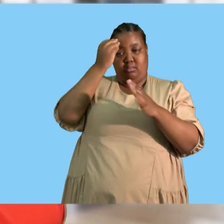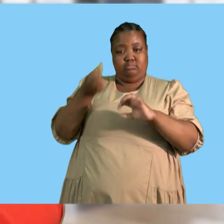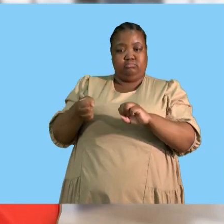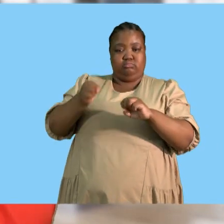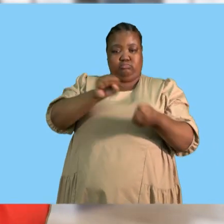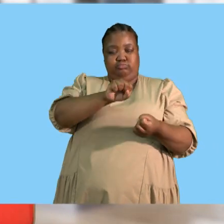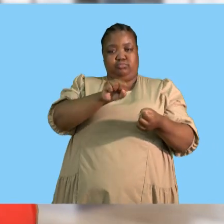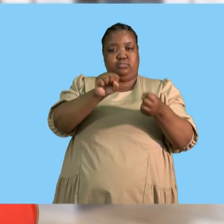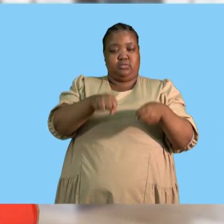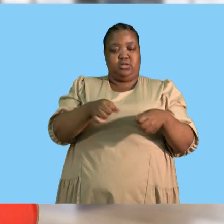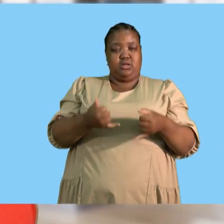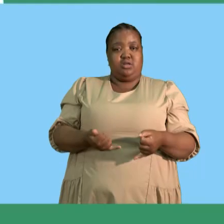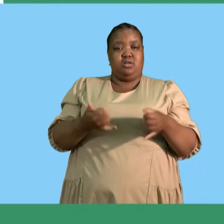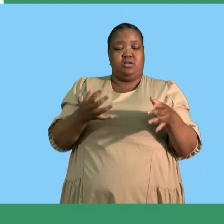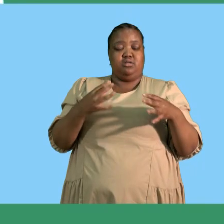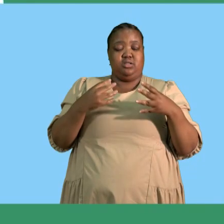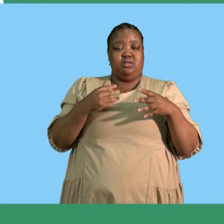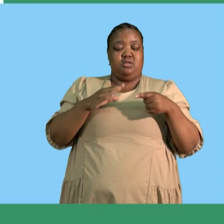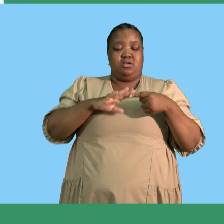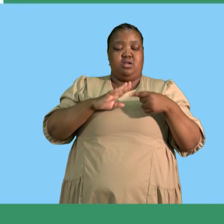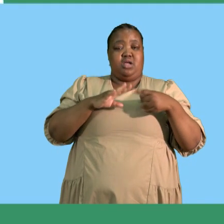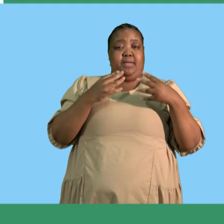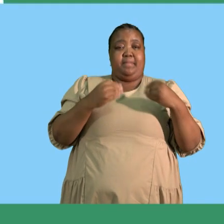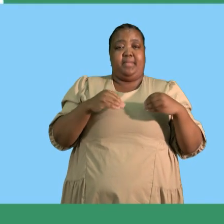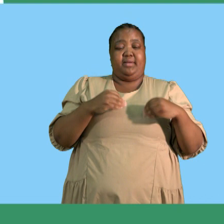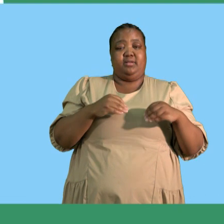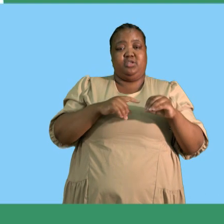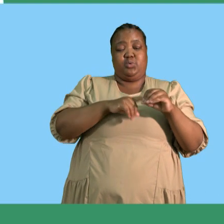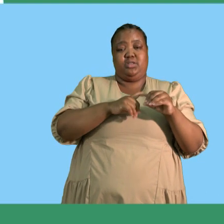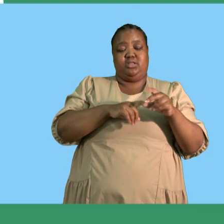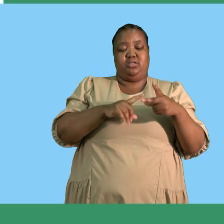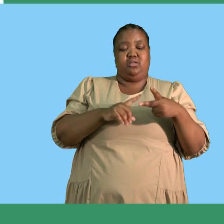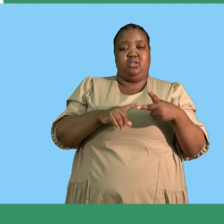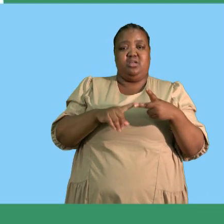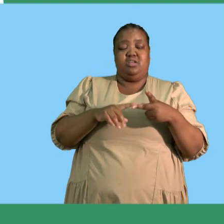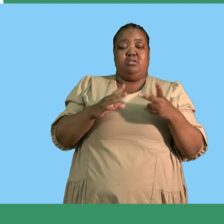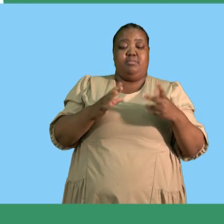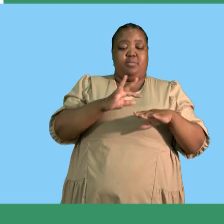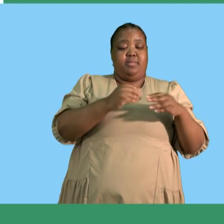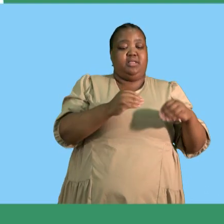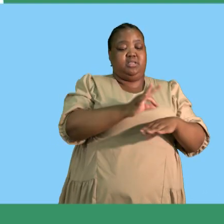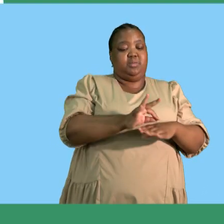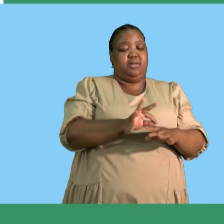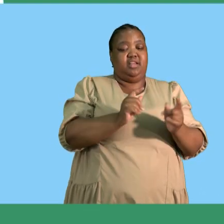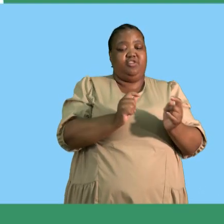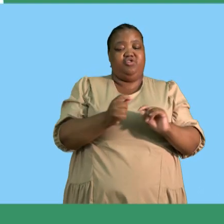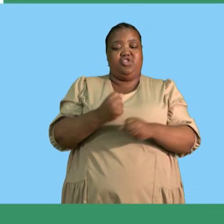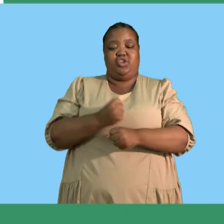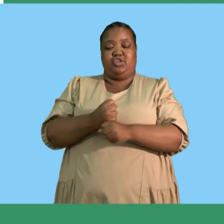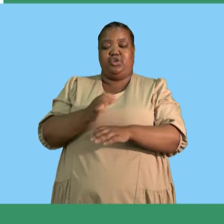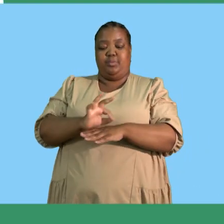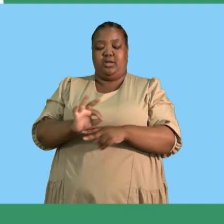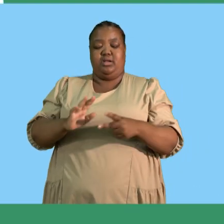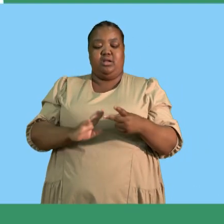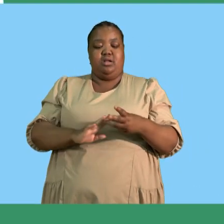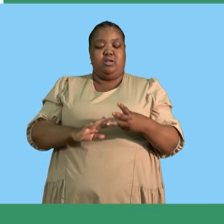lesson. We have discussed the entrepreneurial qualities, transforming a business plan into an action plan, starting